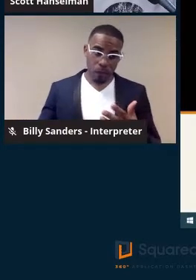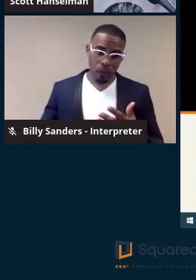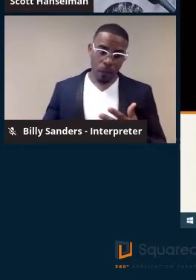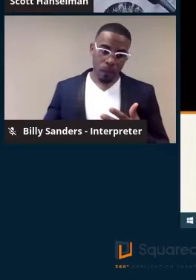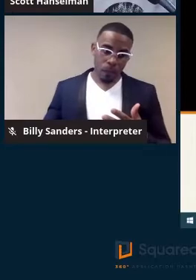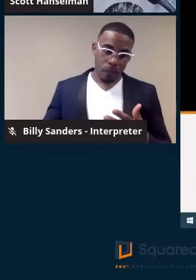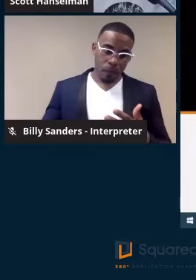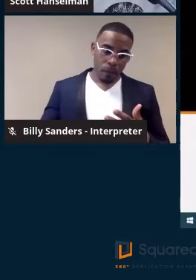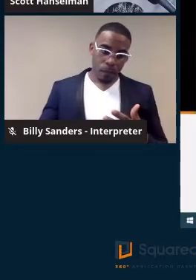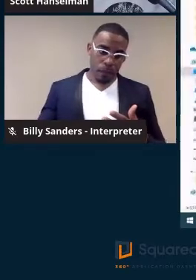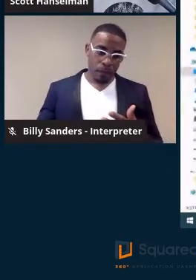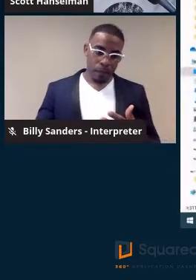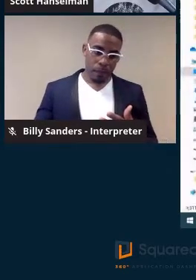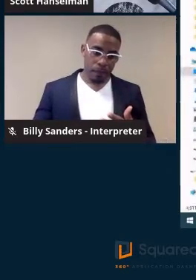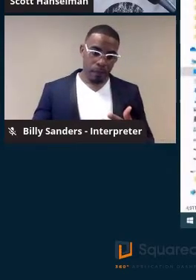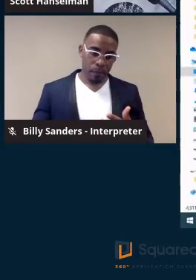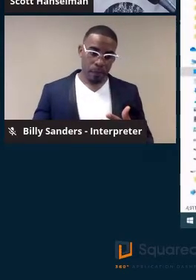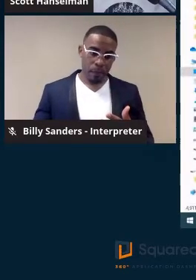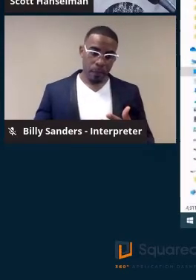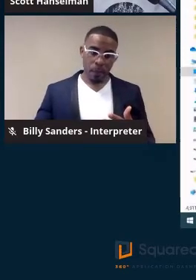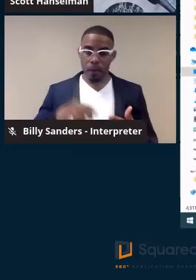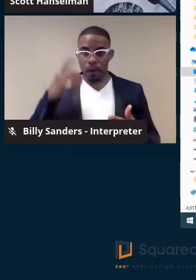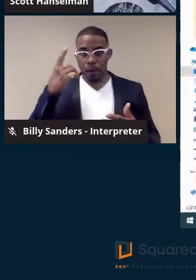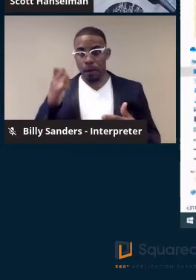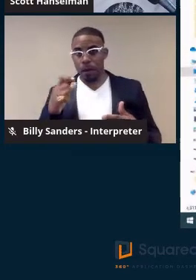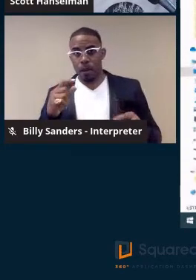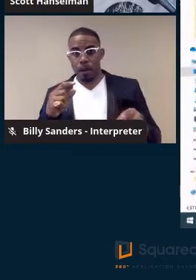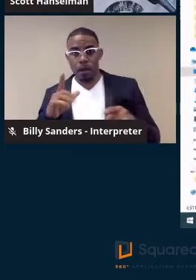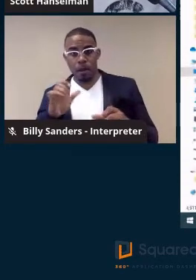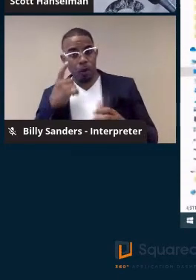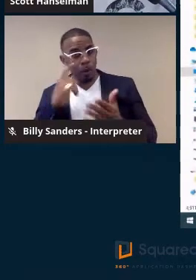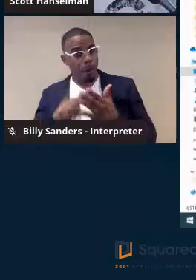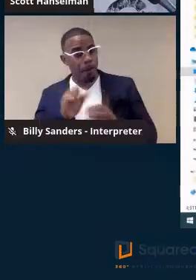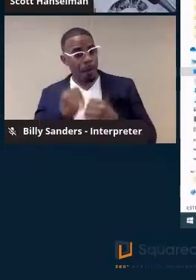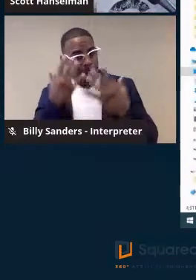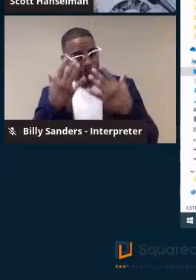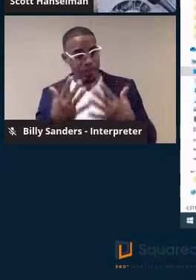And you'll notice that this might make you sad.